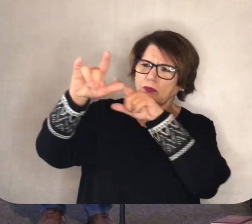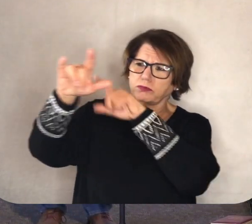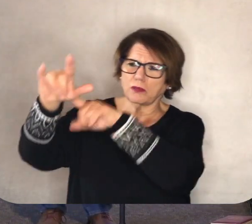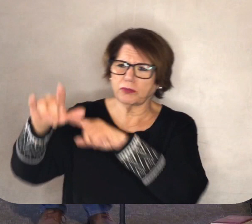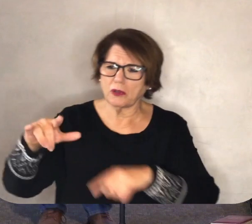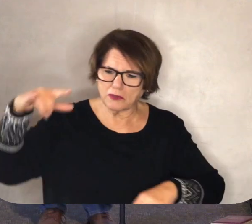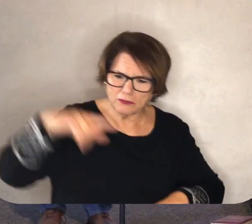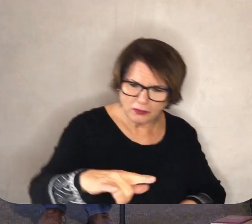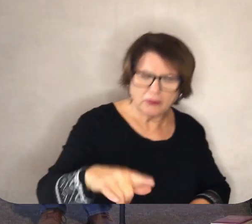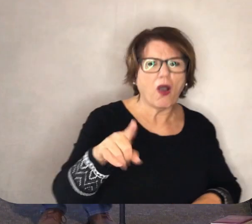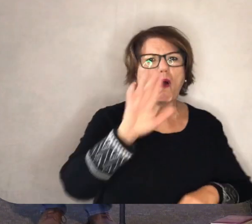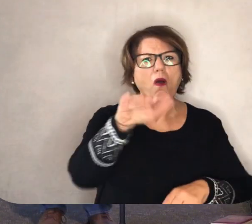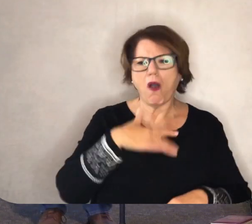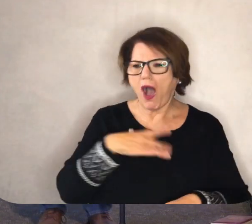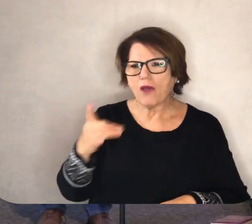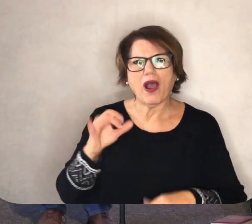unbelievable luck.